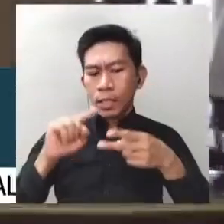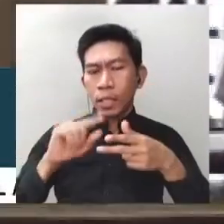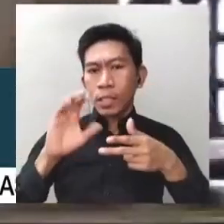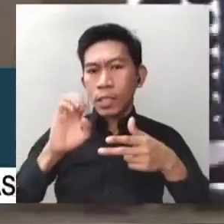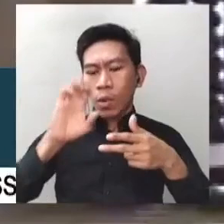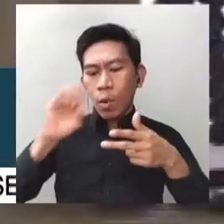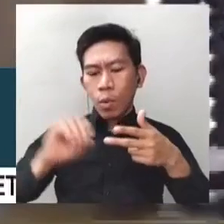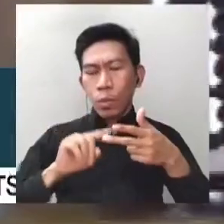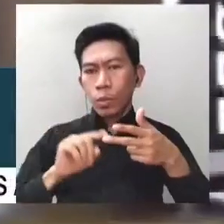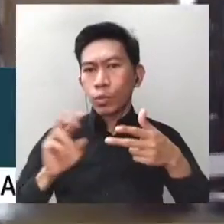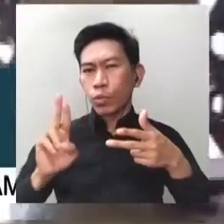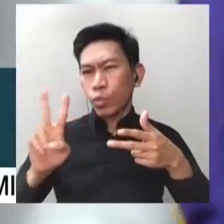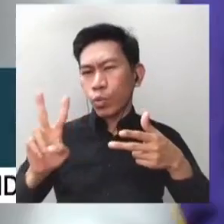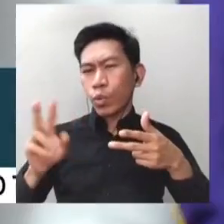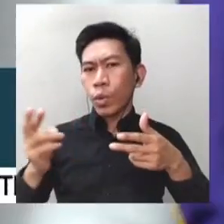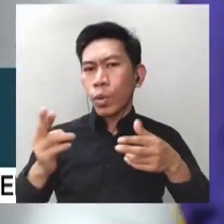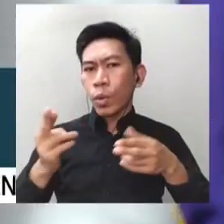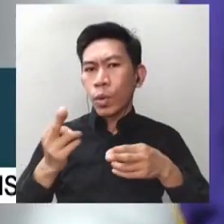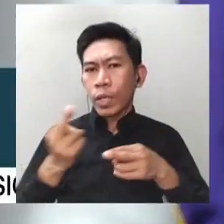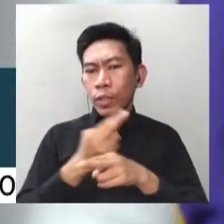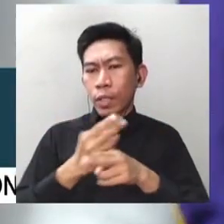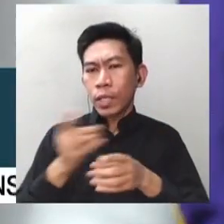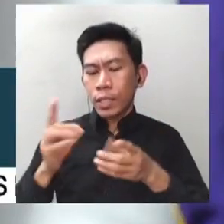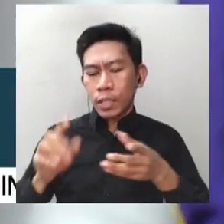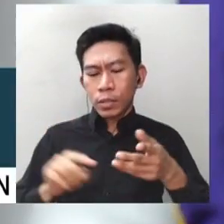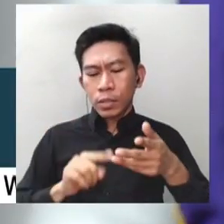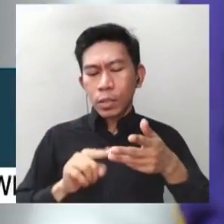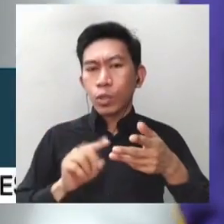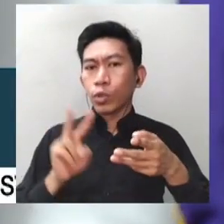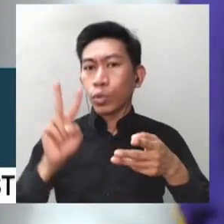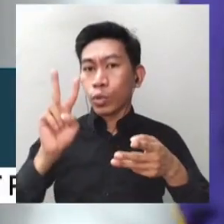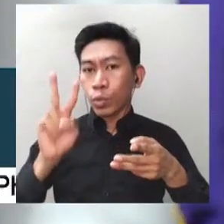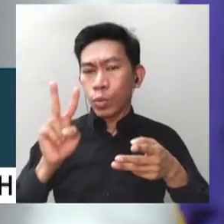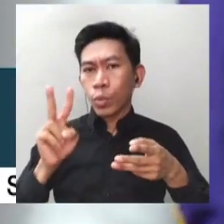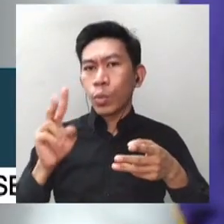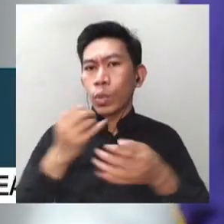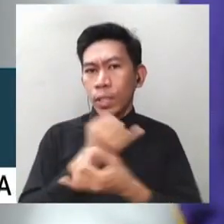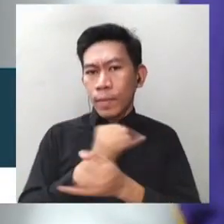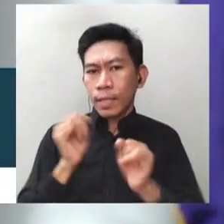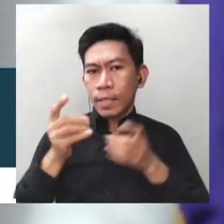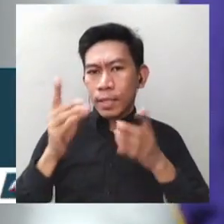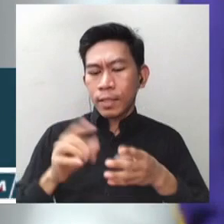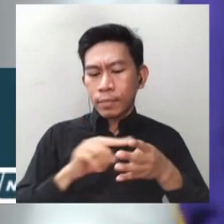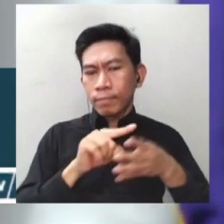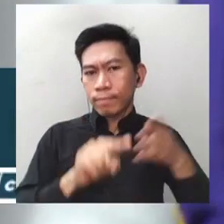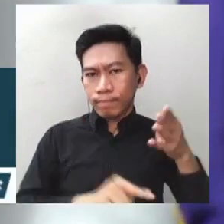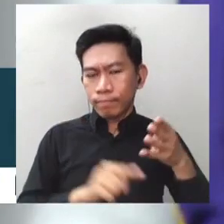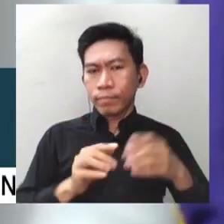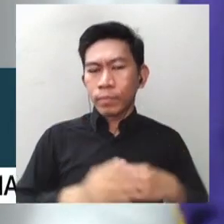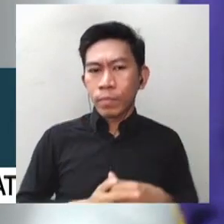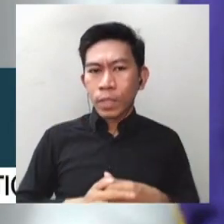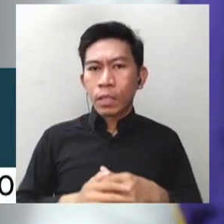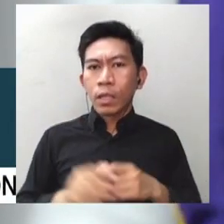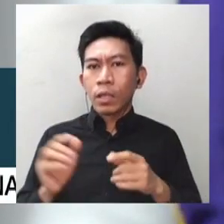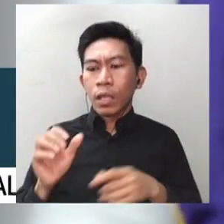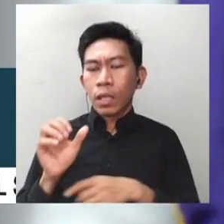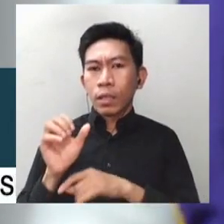directors, and three independent directors. Diokno earlier said the country's sovereign wealth fund would be operational before the year